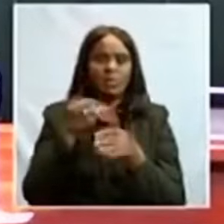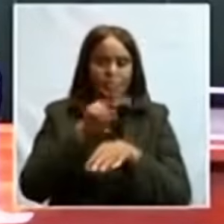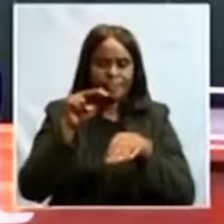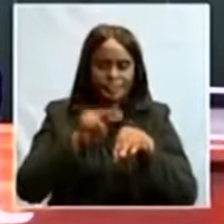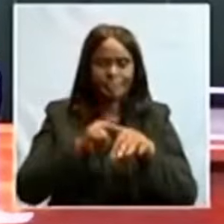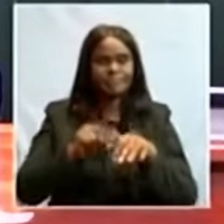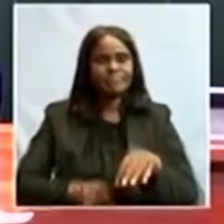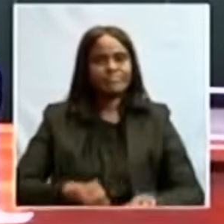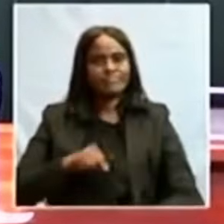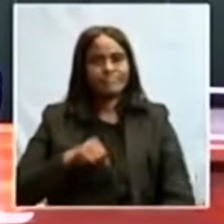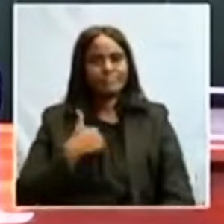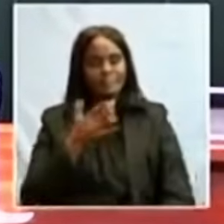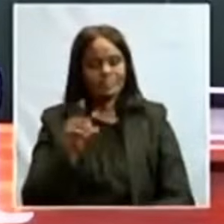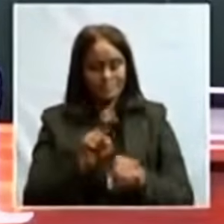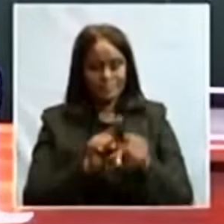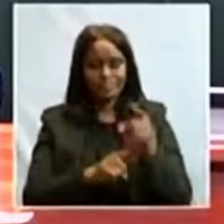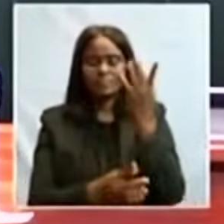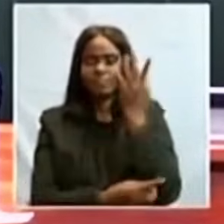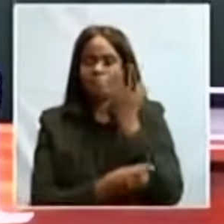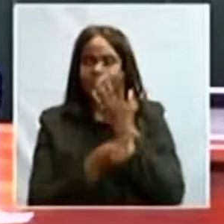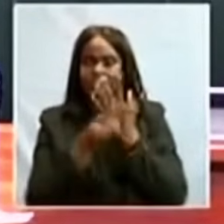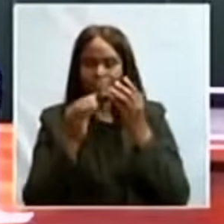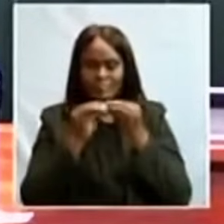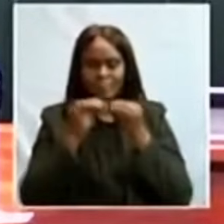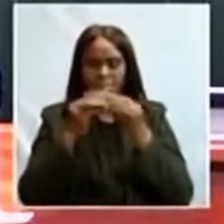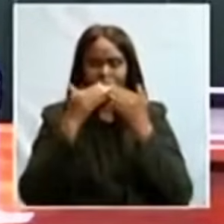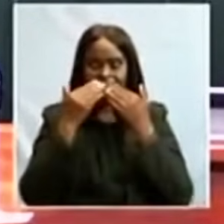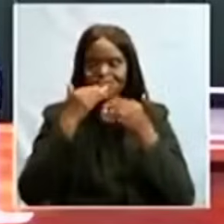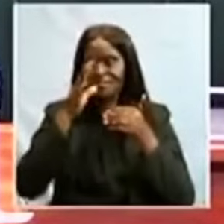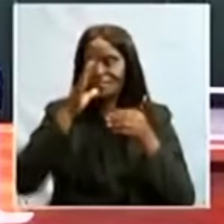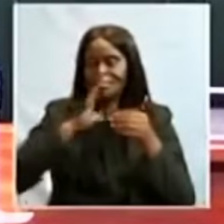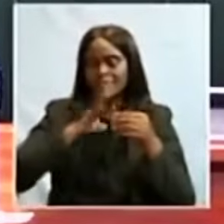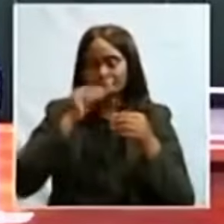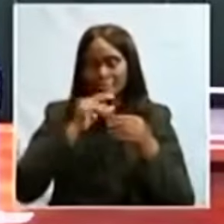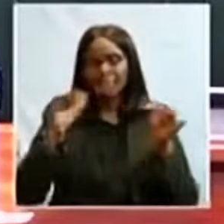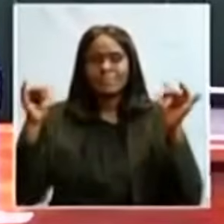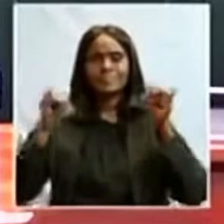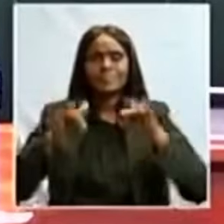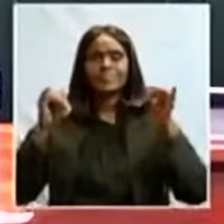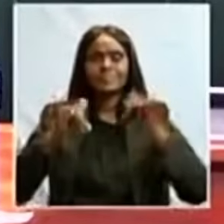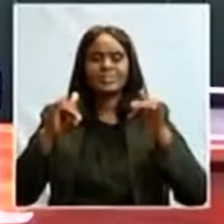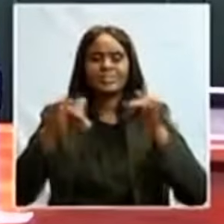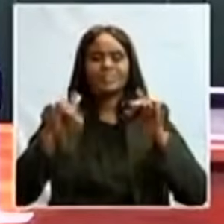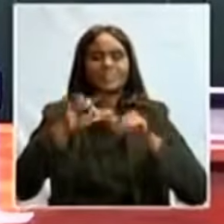national pride and development. I thank you, Madam Speaker.